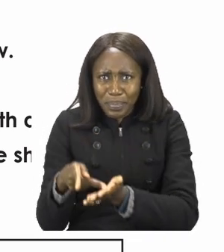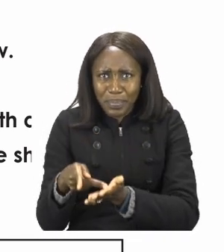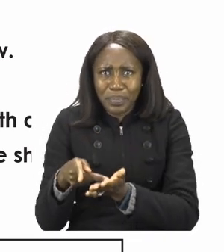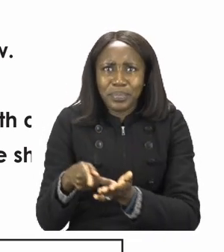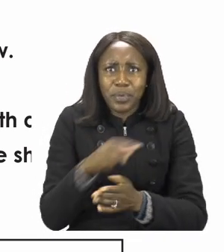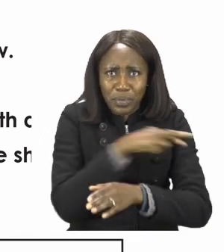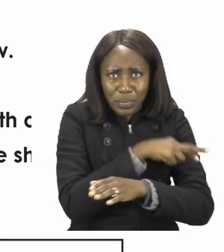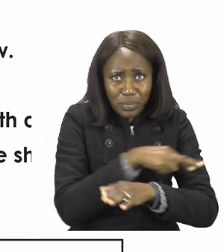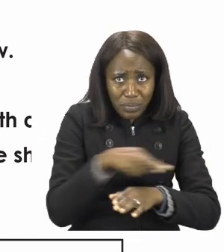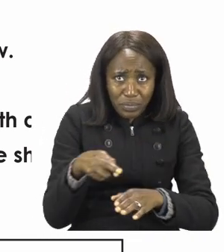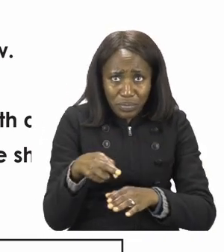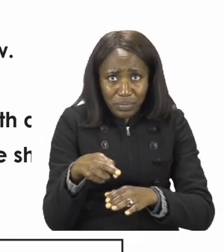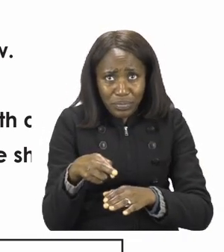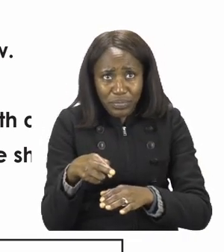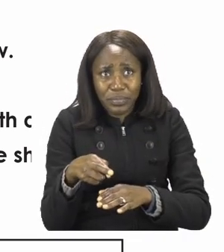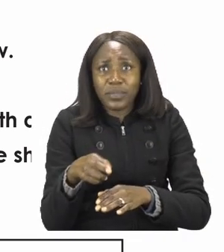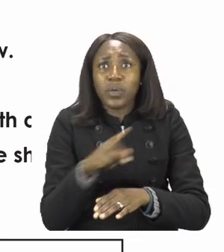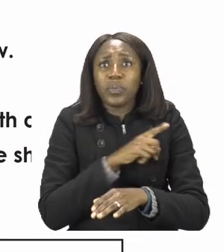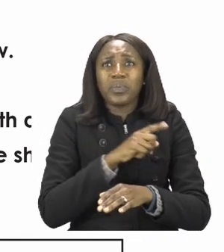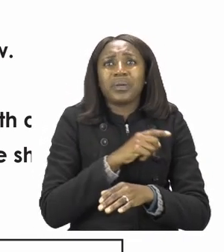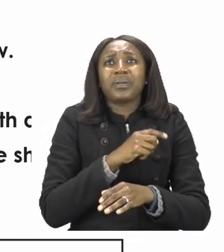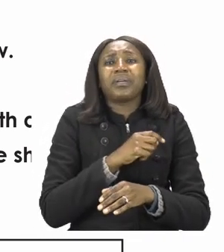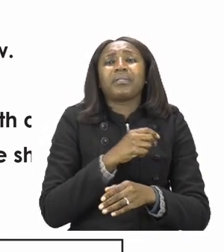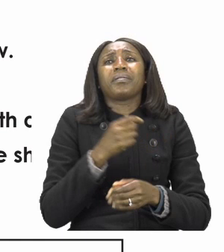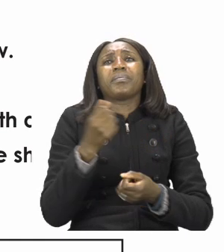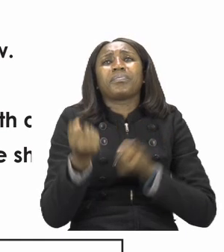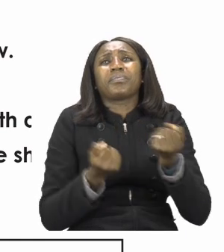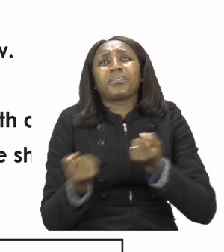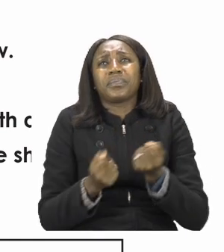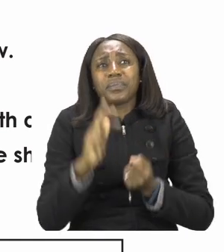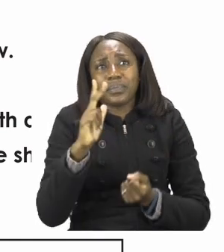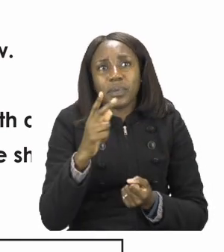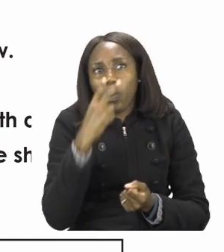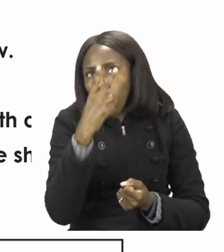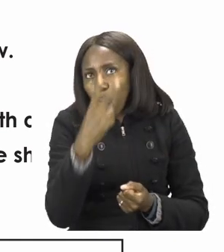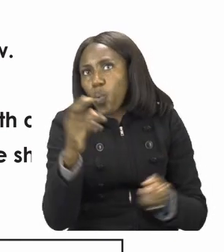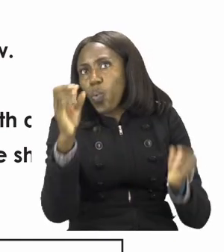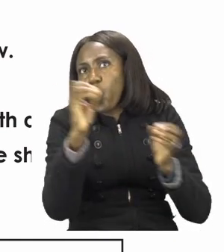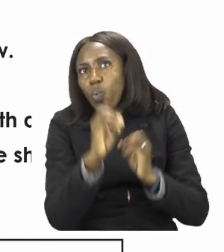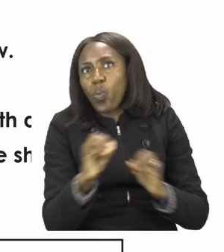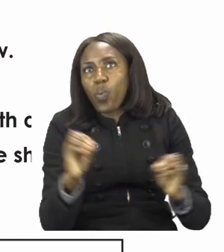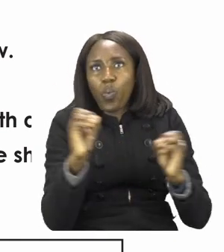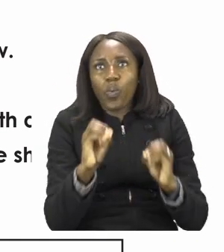road, as drivers will not be able to see you.